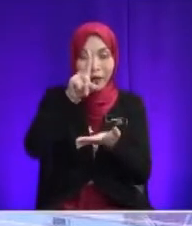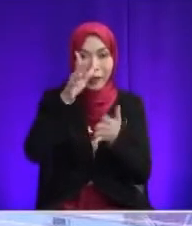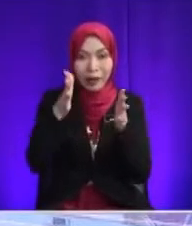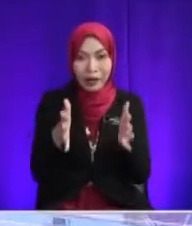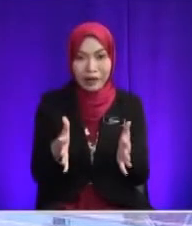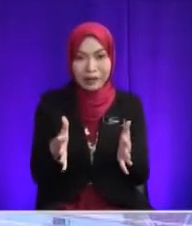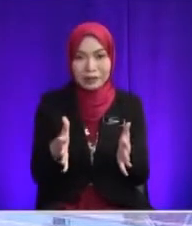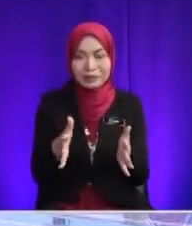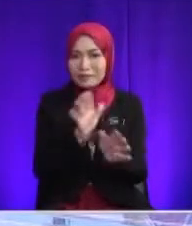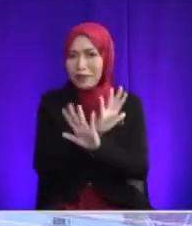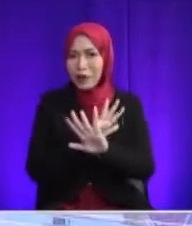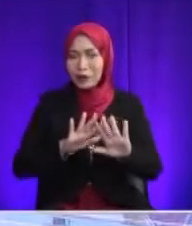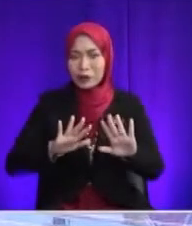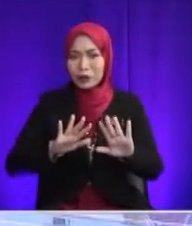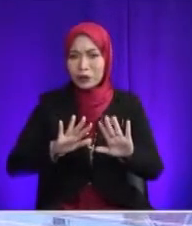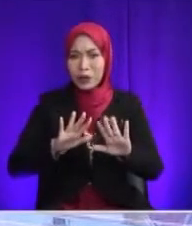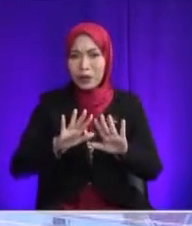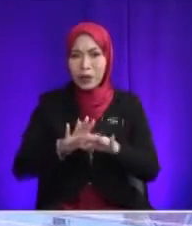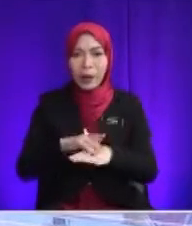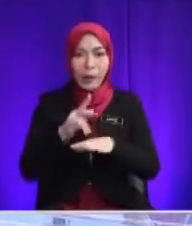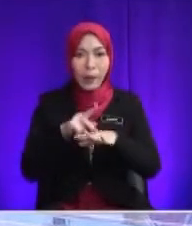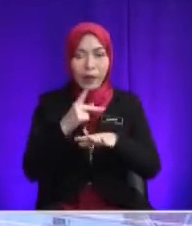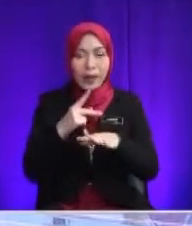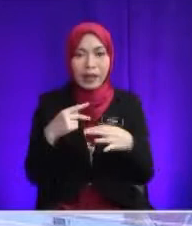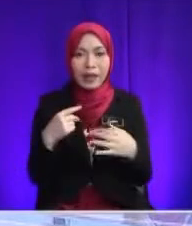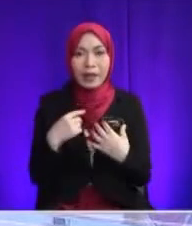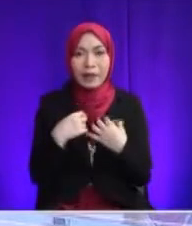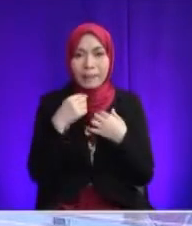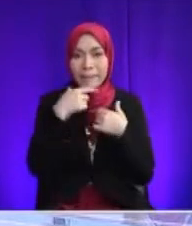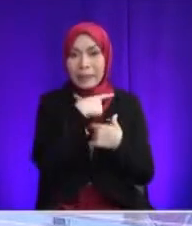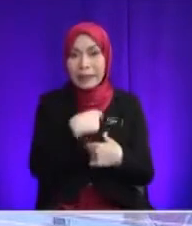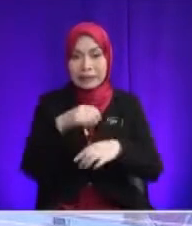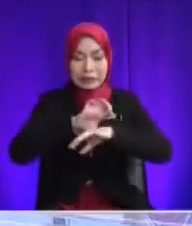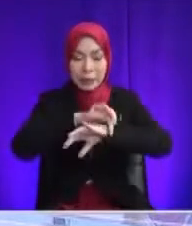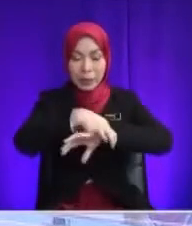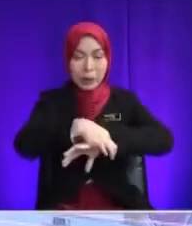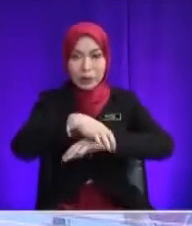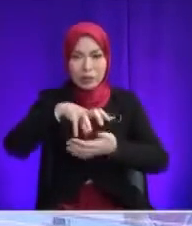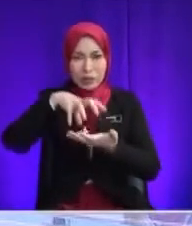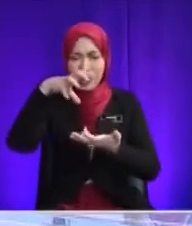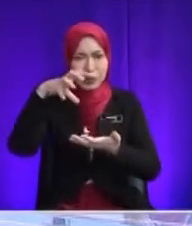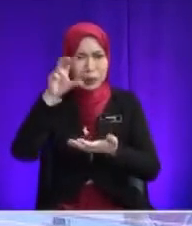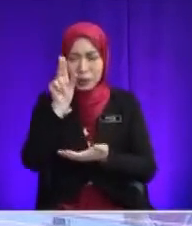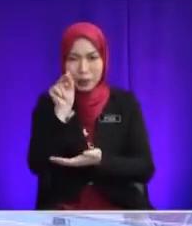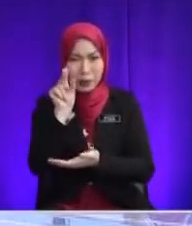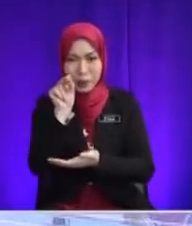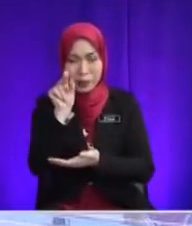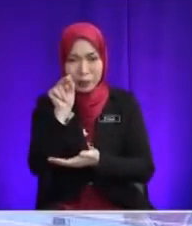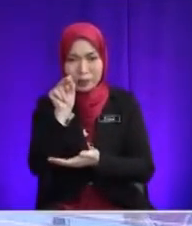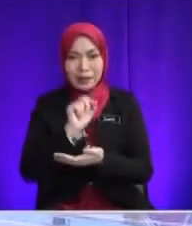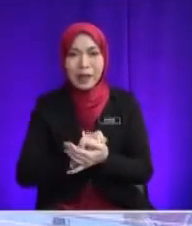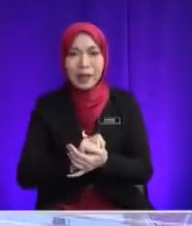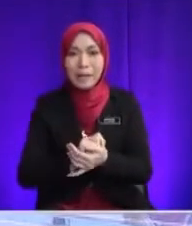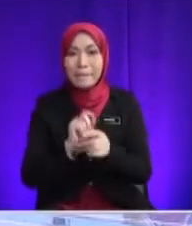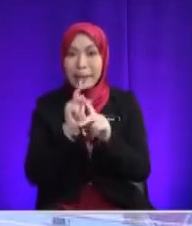wear expensive jewelries. Fifth, do not leave your handbags or mobile phones unattended on